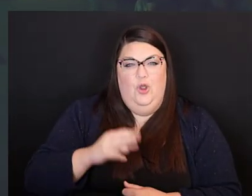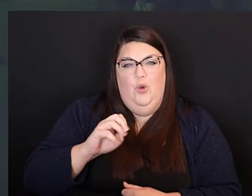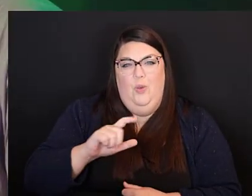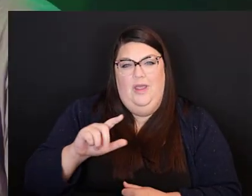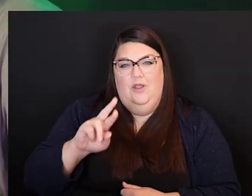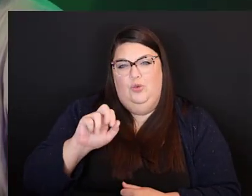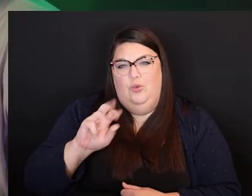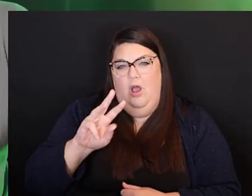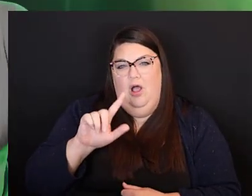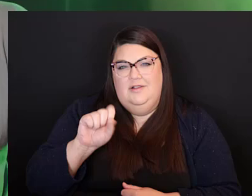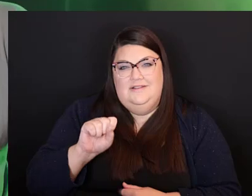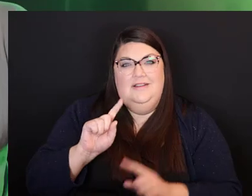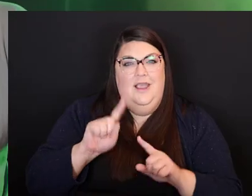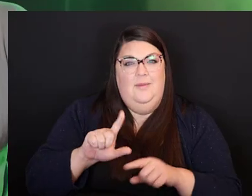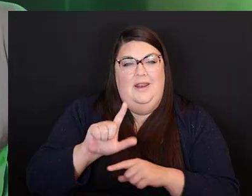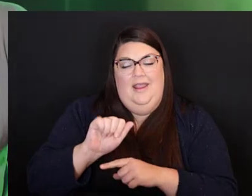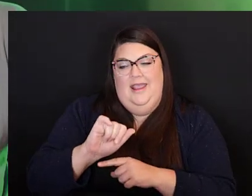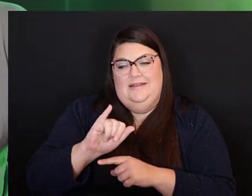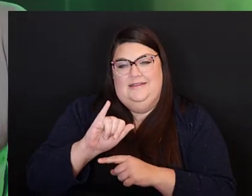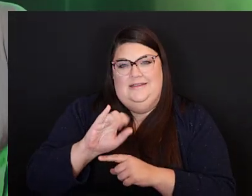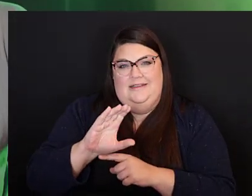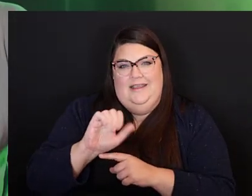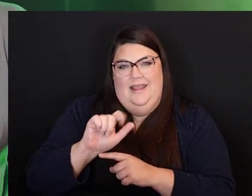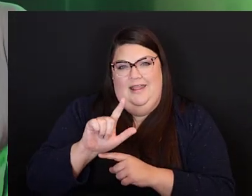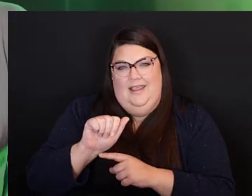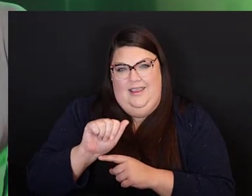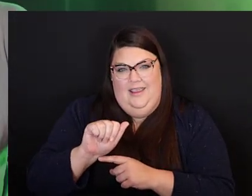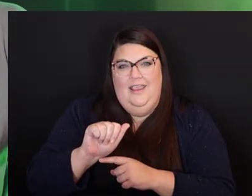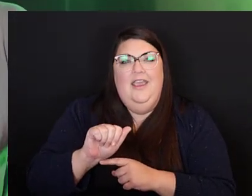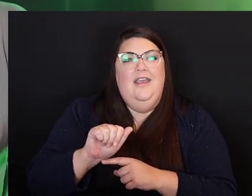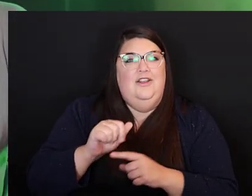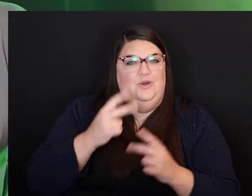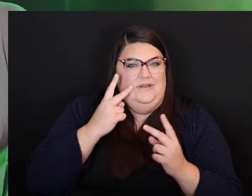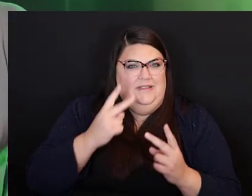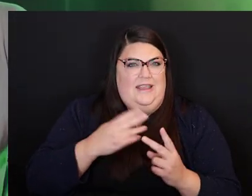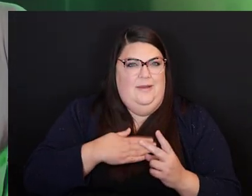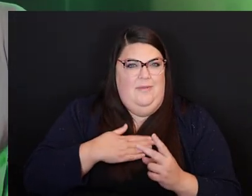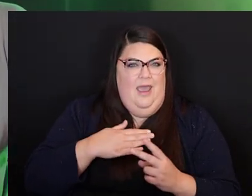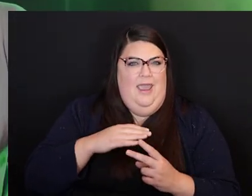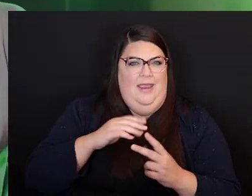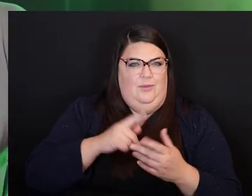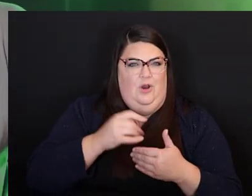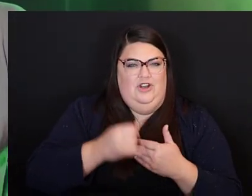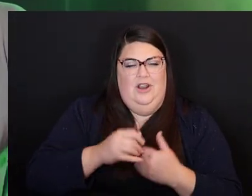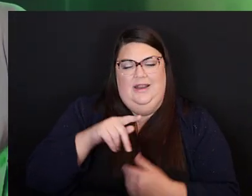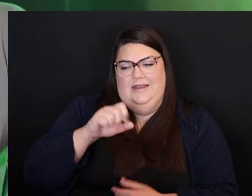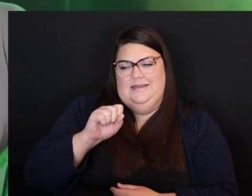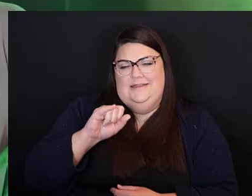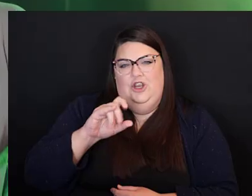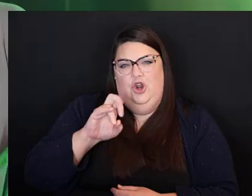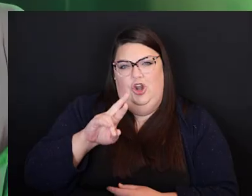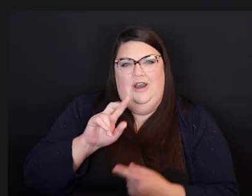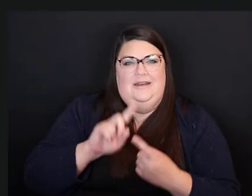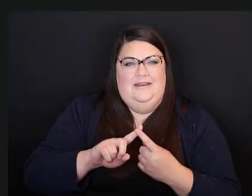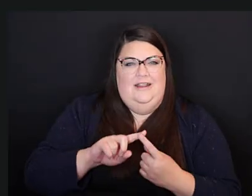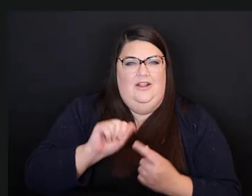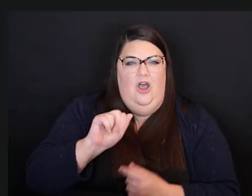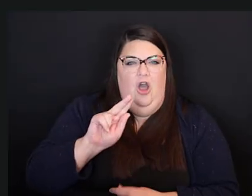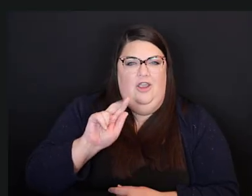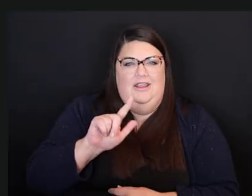My name is Will Rawls. Come down to the ICA LA to check out my installation Siccer, which is on until August 31st.